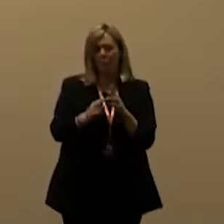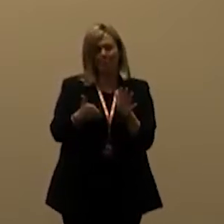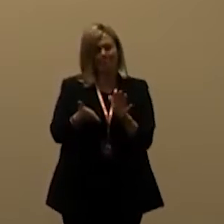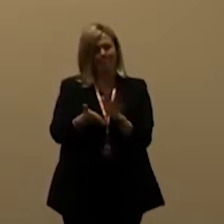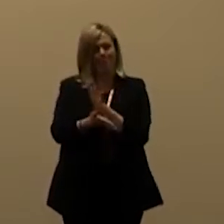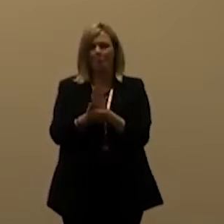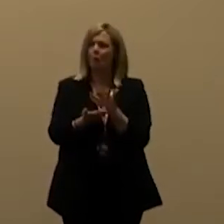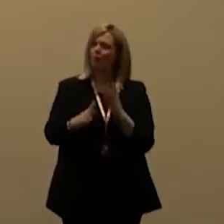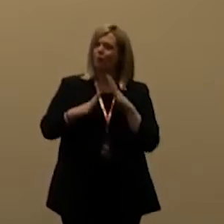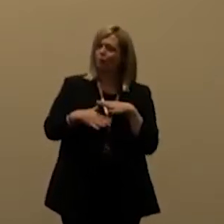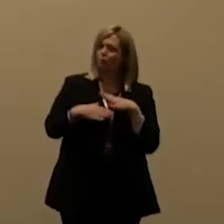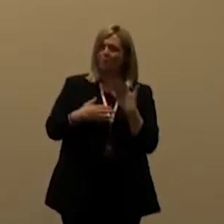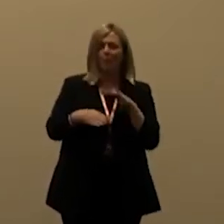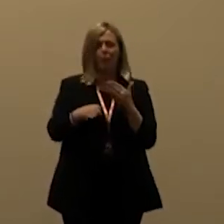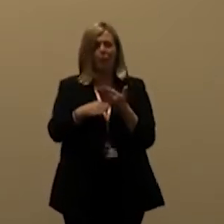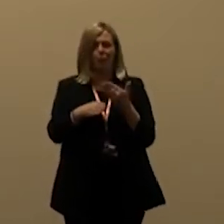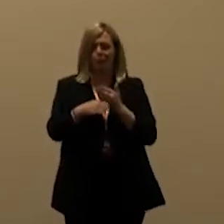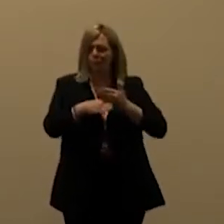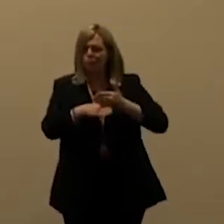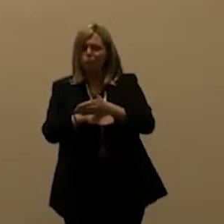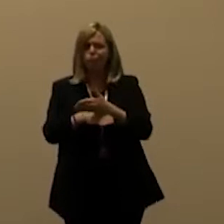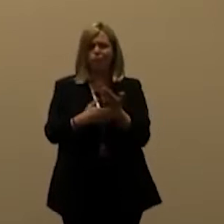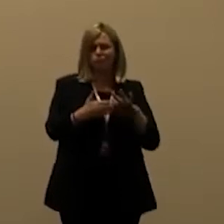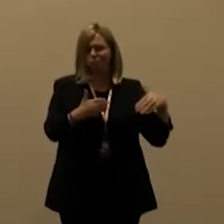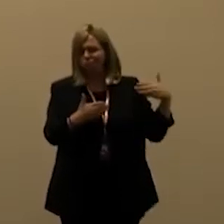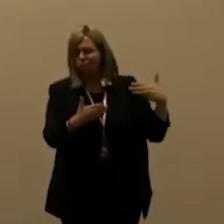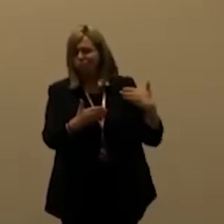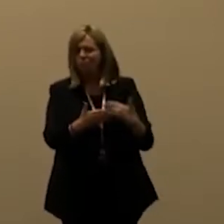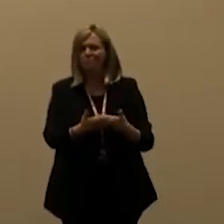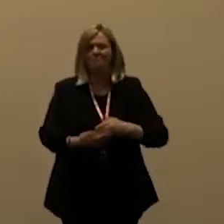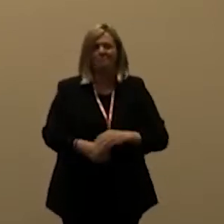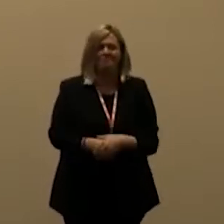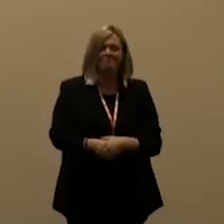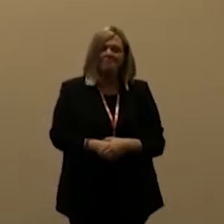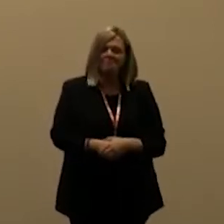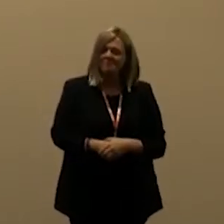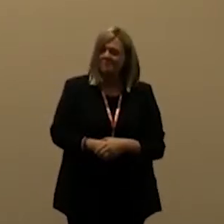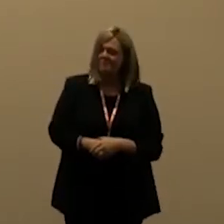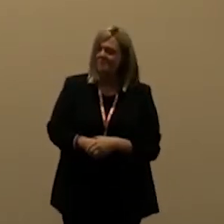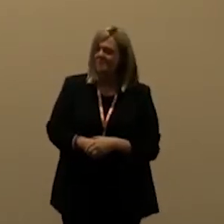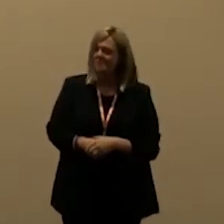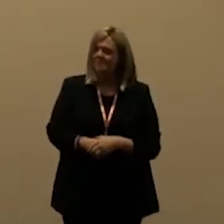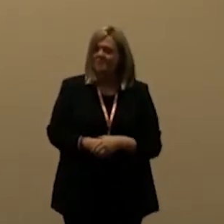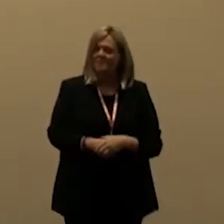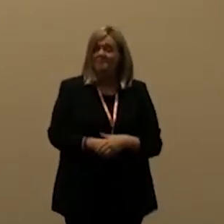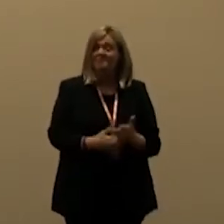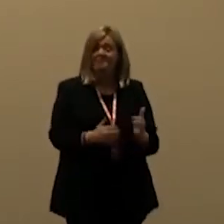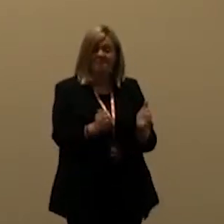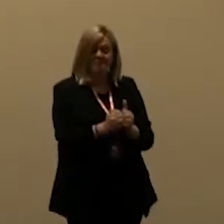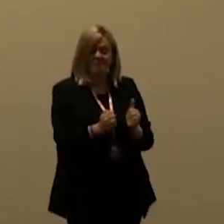well-earned rest, having worked hard for the last goodness knows how many years. Absolutely.